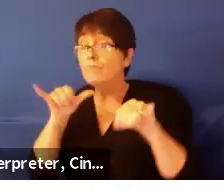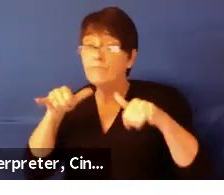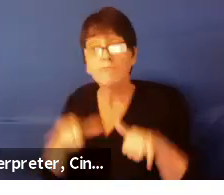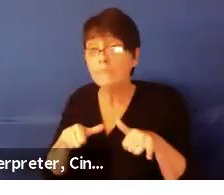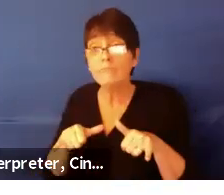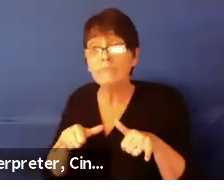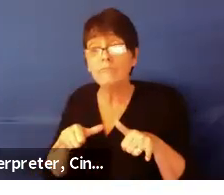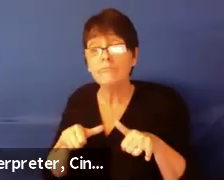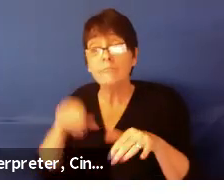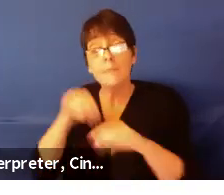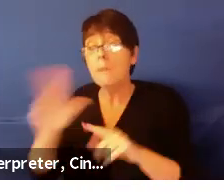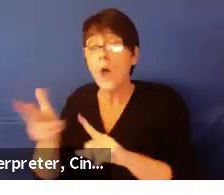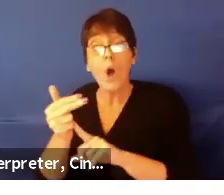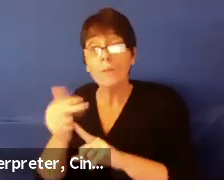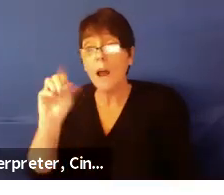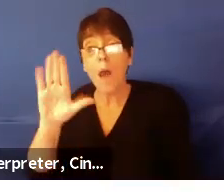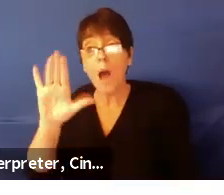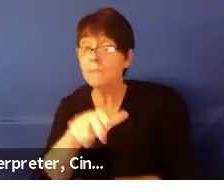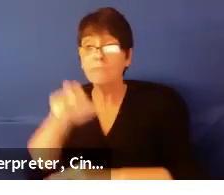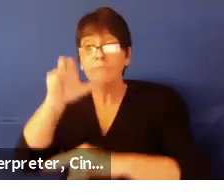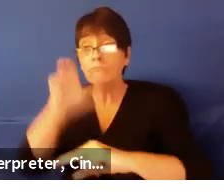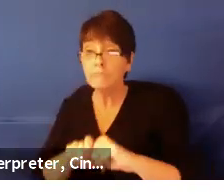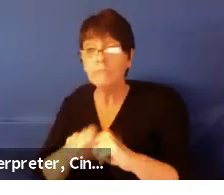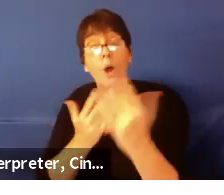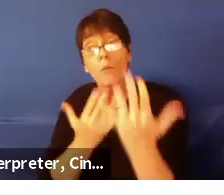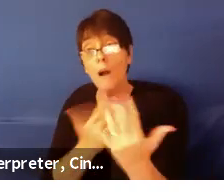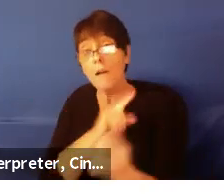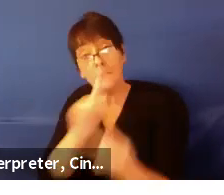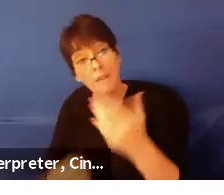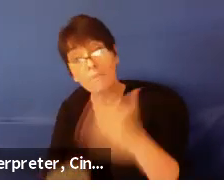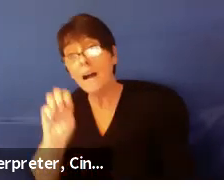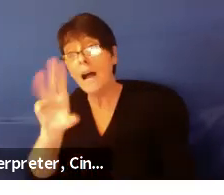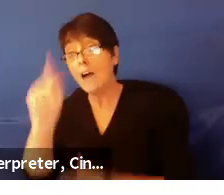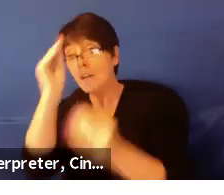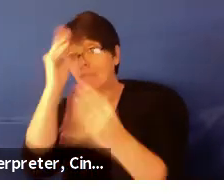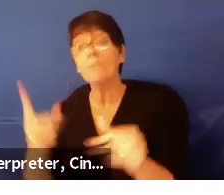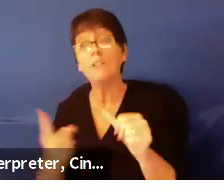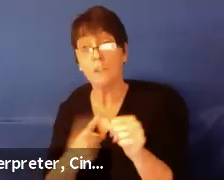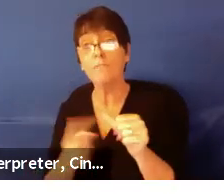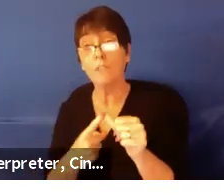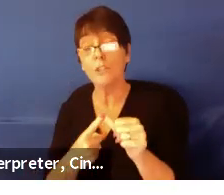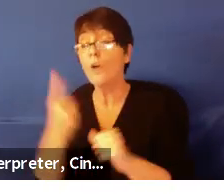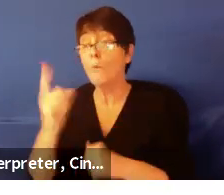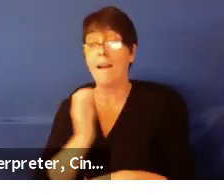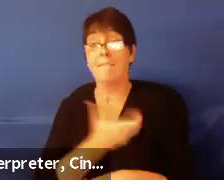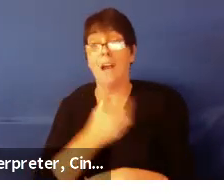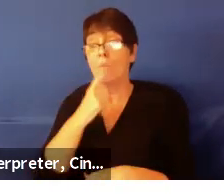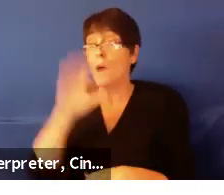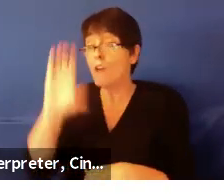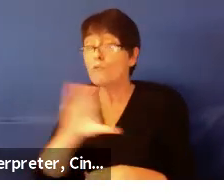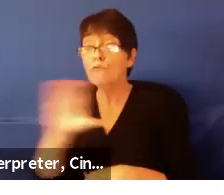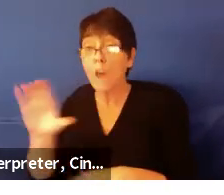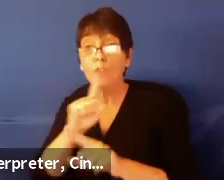in the middle of the hotel lobby and wait until he could find some information. And one of our Red Cross